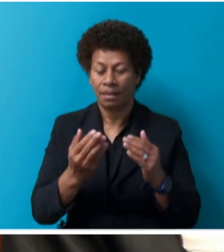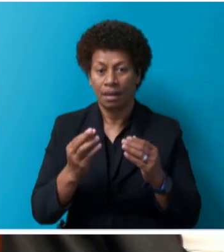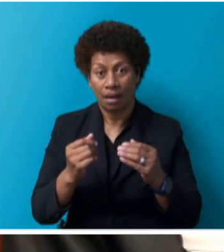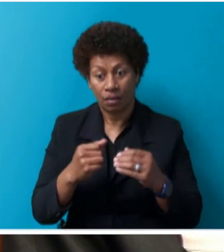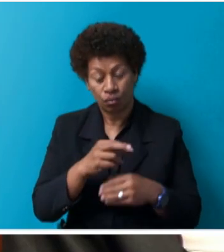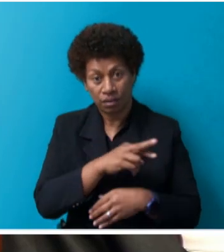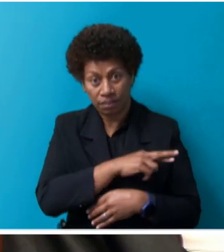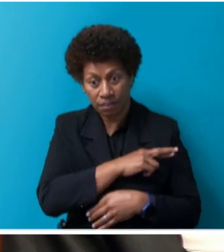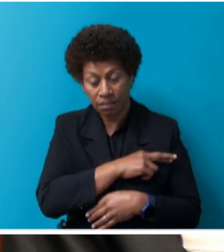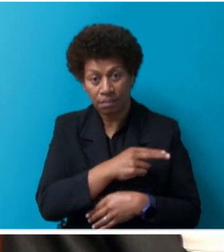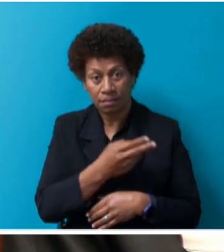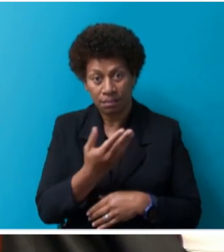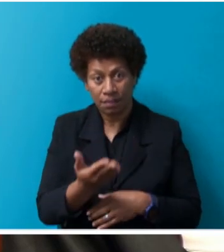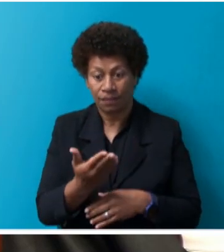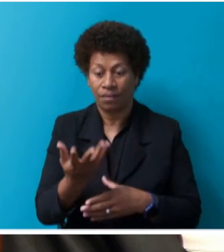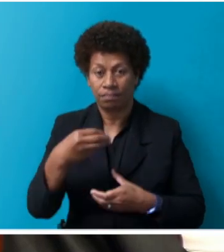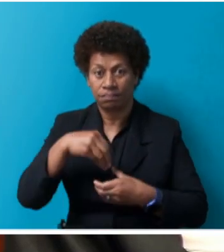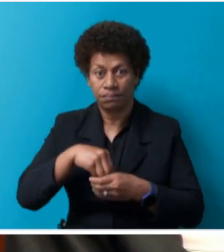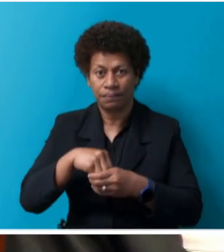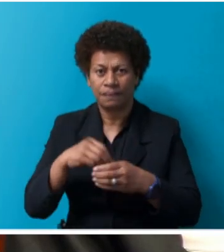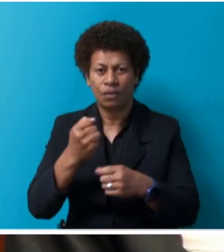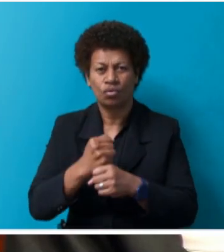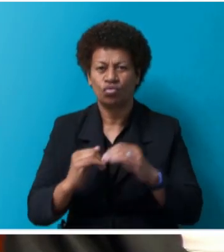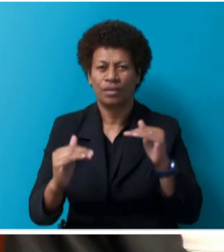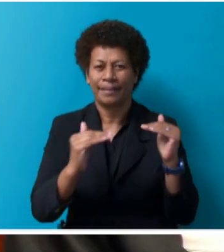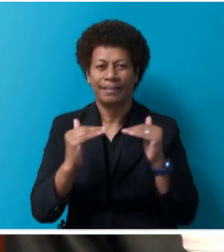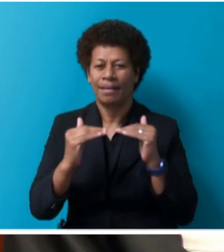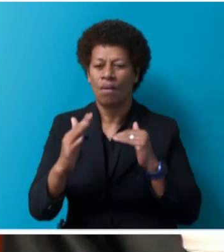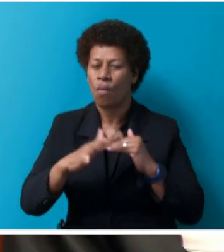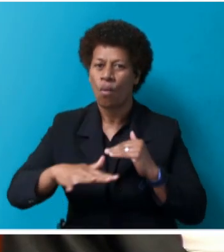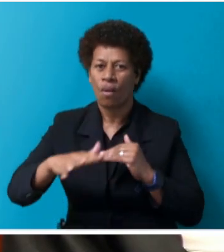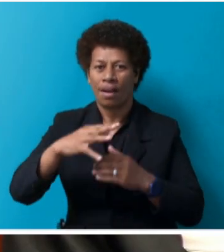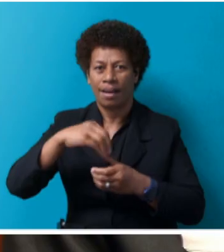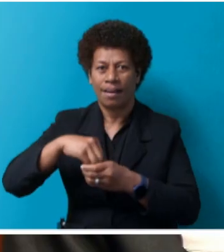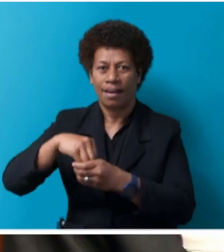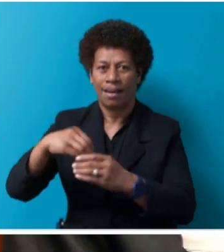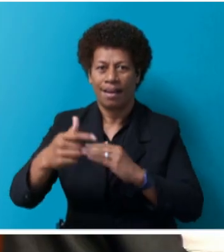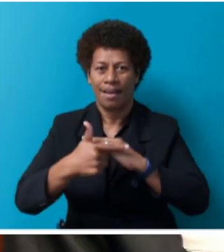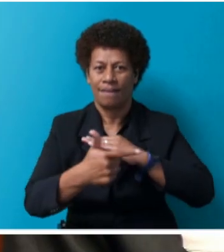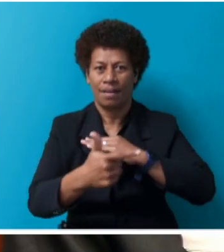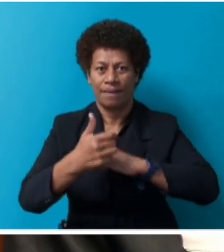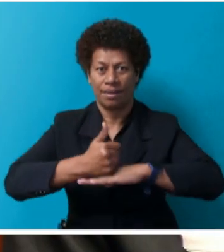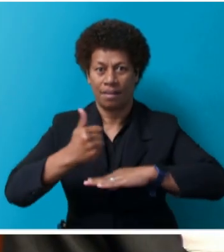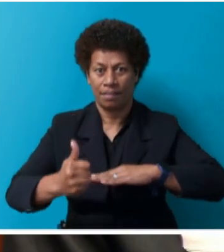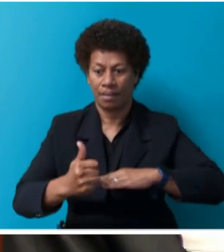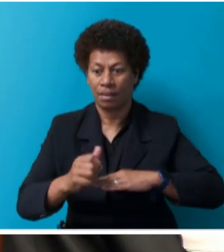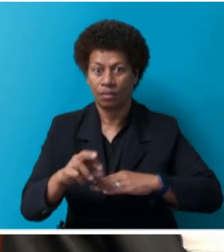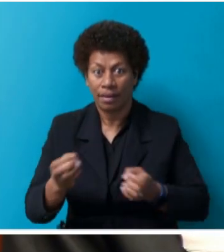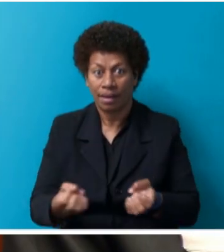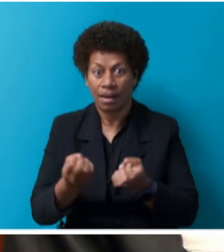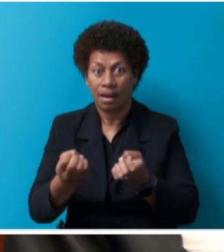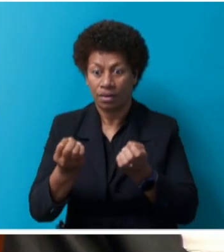and budgeting to integrate gender perspectives across all levels of government, to foster equal opportunities, address